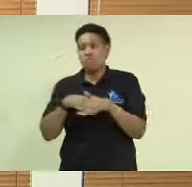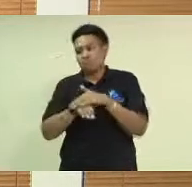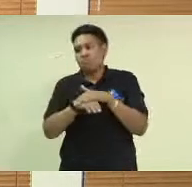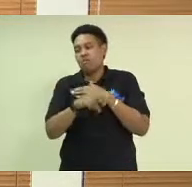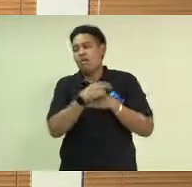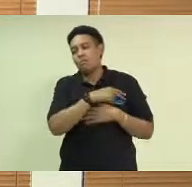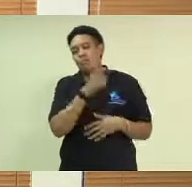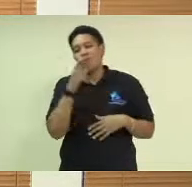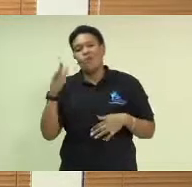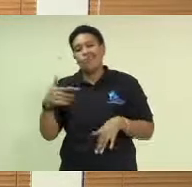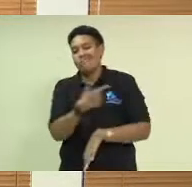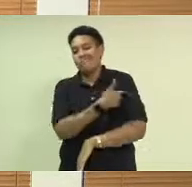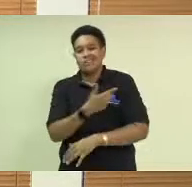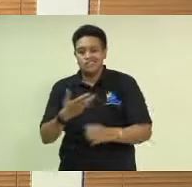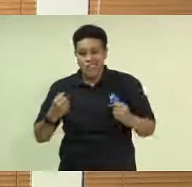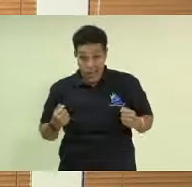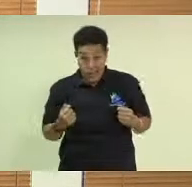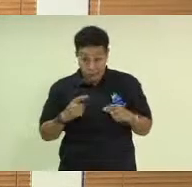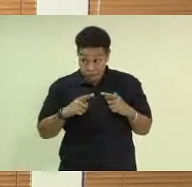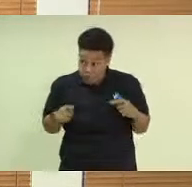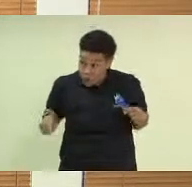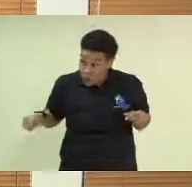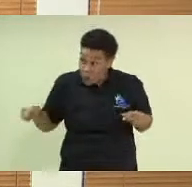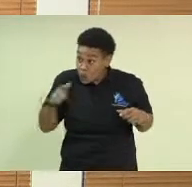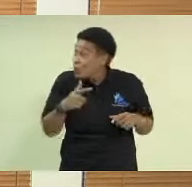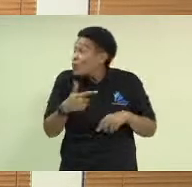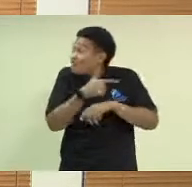However, those who are